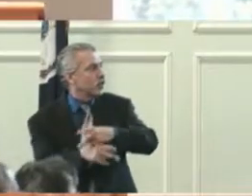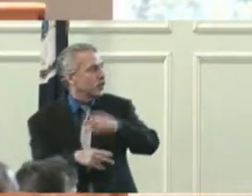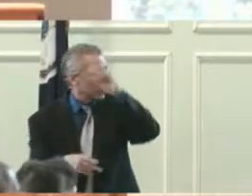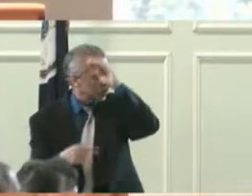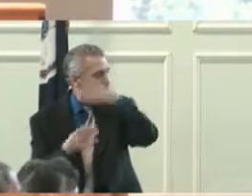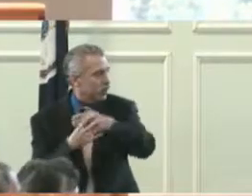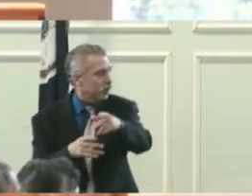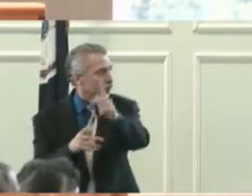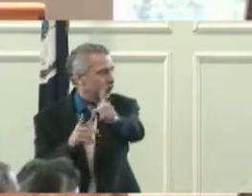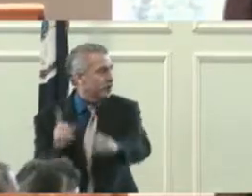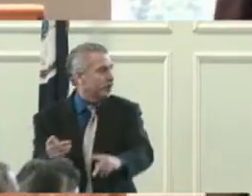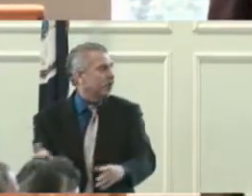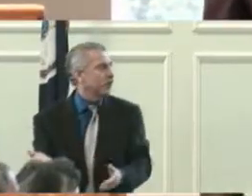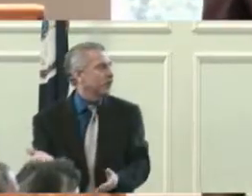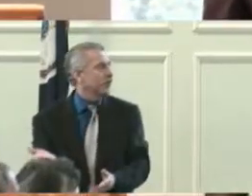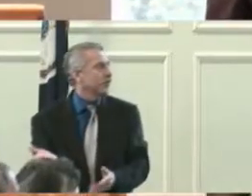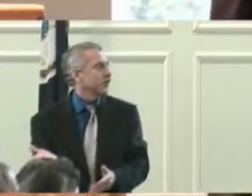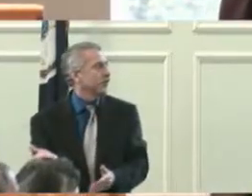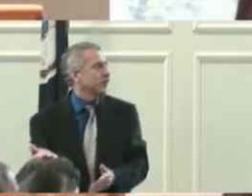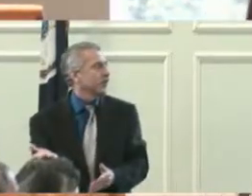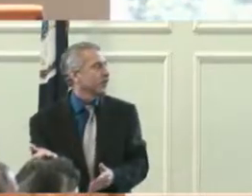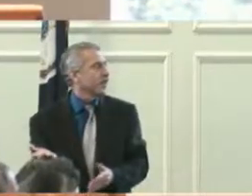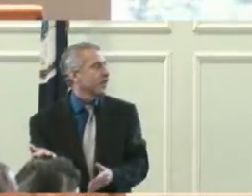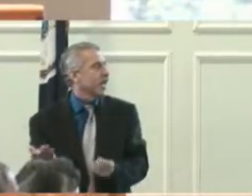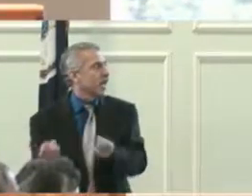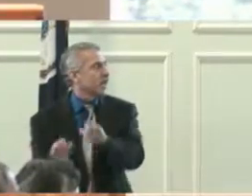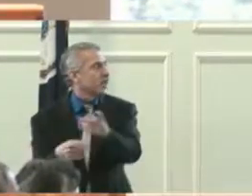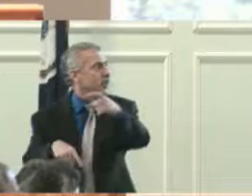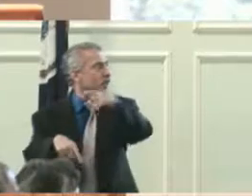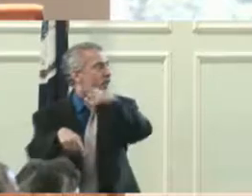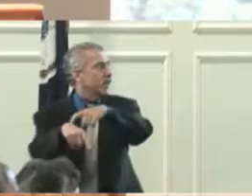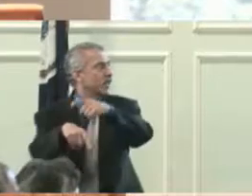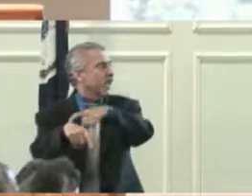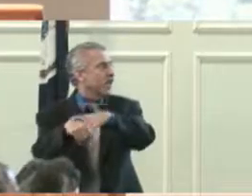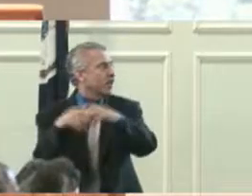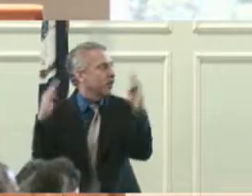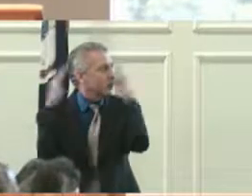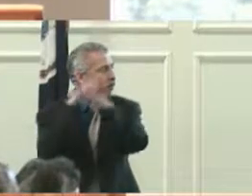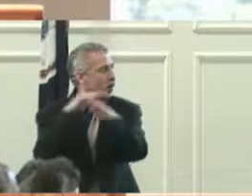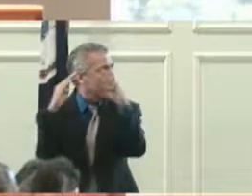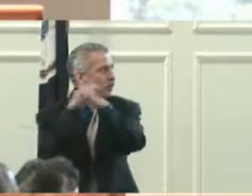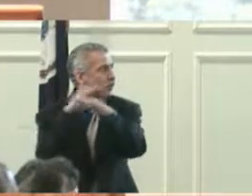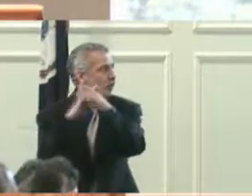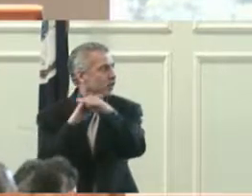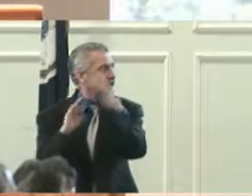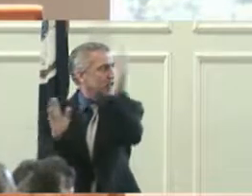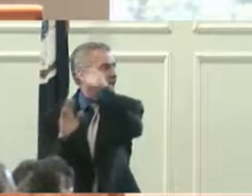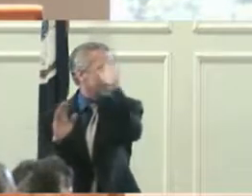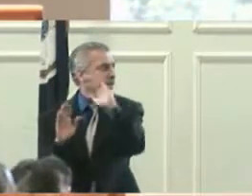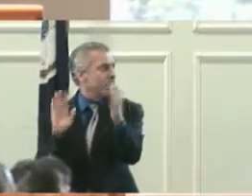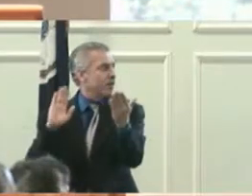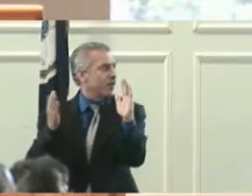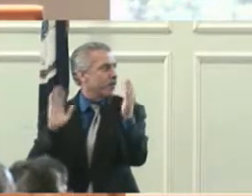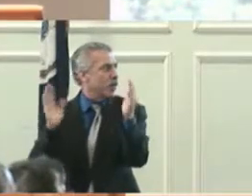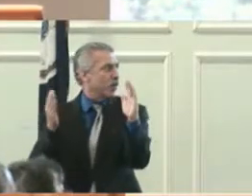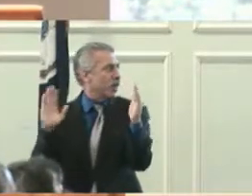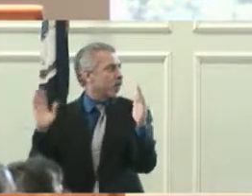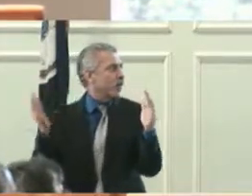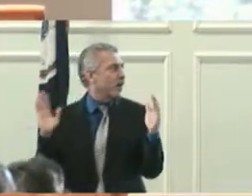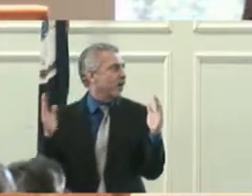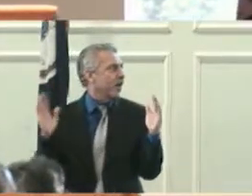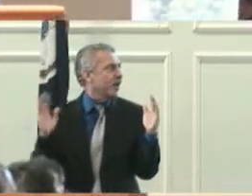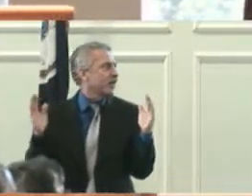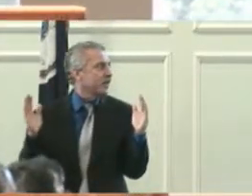people. And then it says, and there shall be a time of trouble, such as never was since there was a nation, even to that